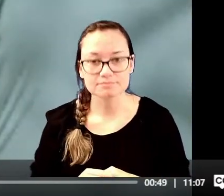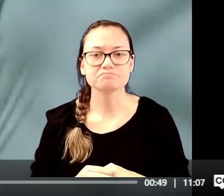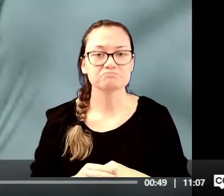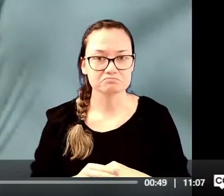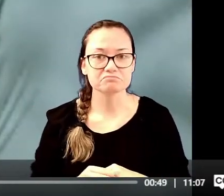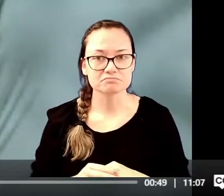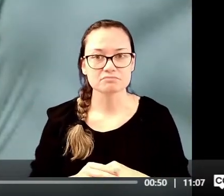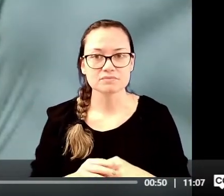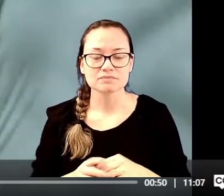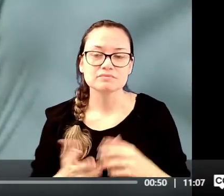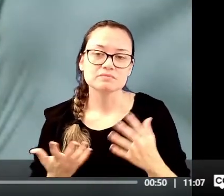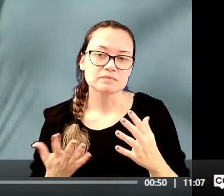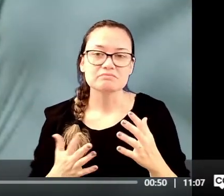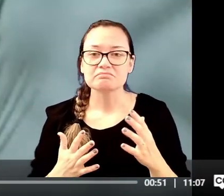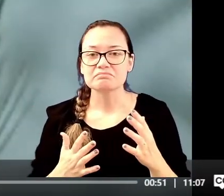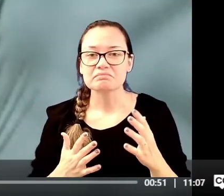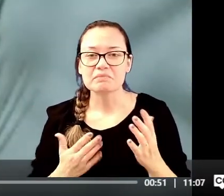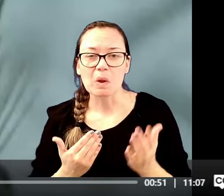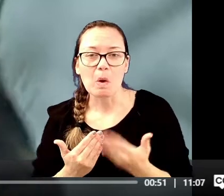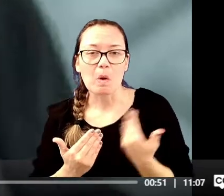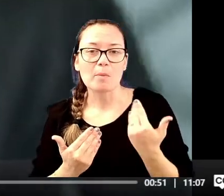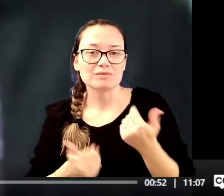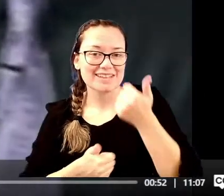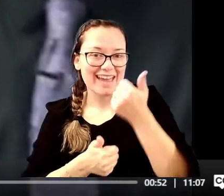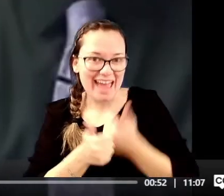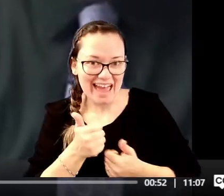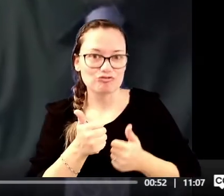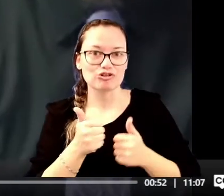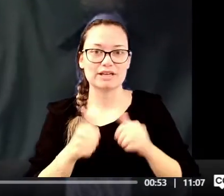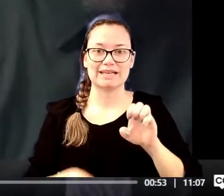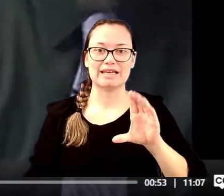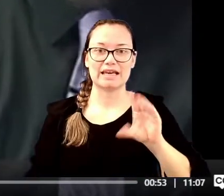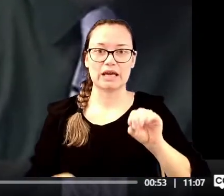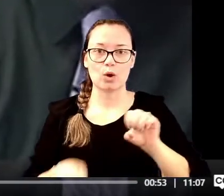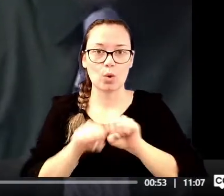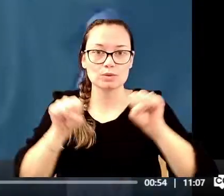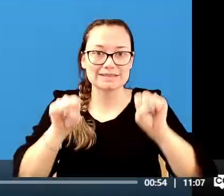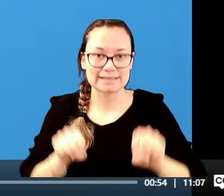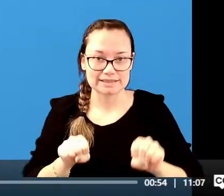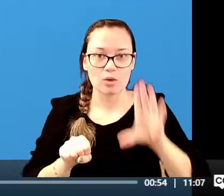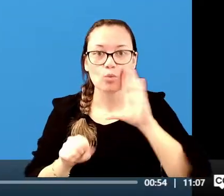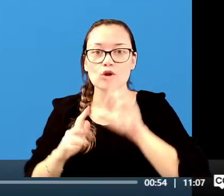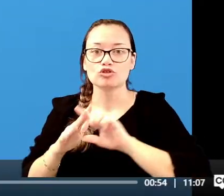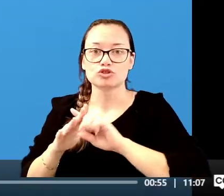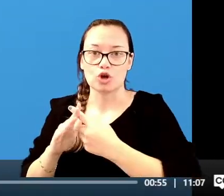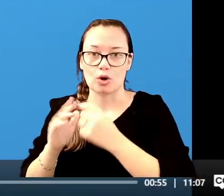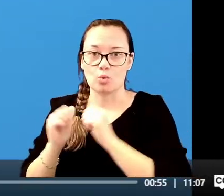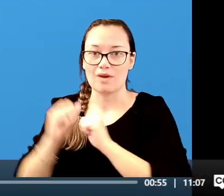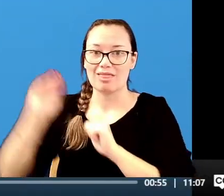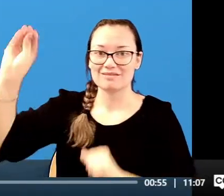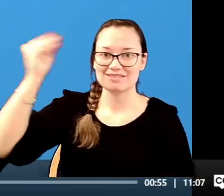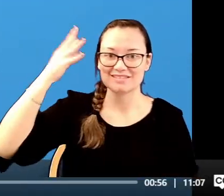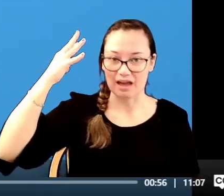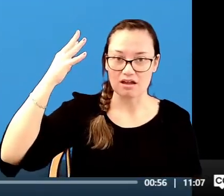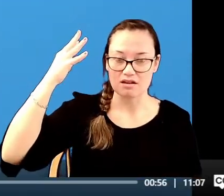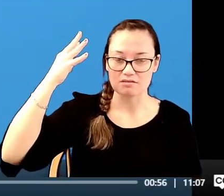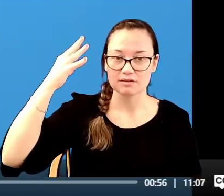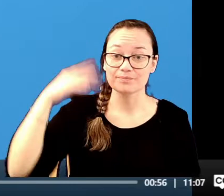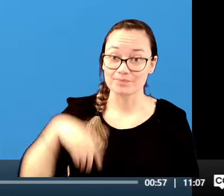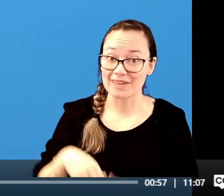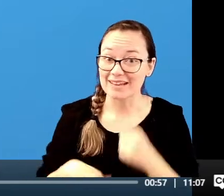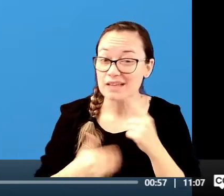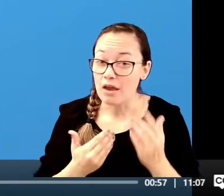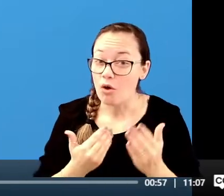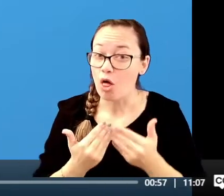every ecosystem, our original source of energy is going to be the sun. Right? So I say almost every because we do